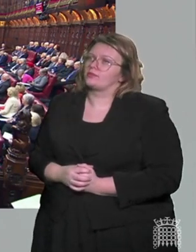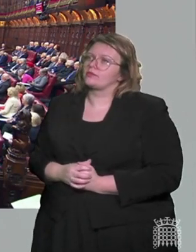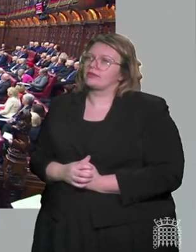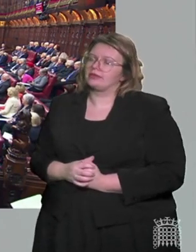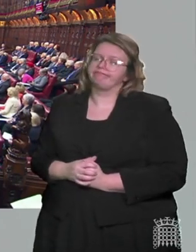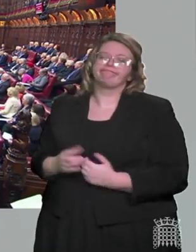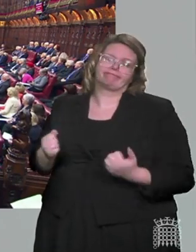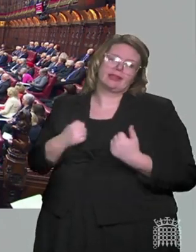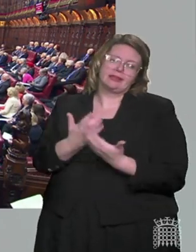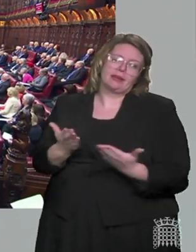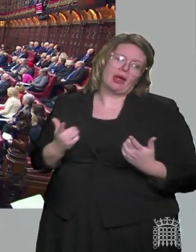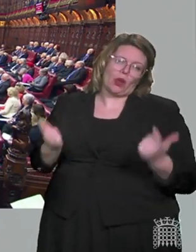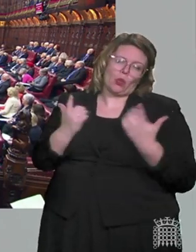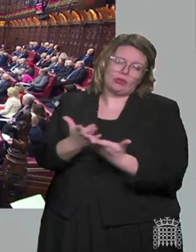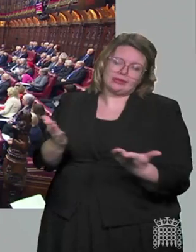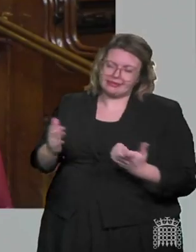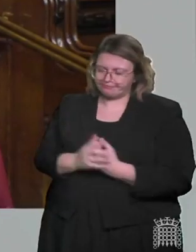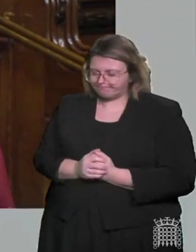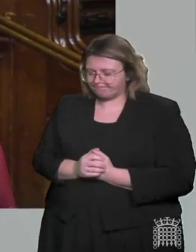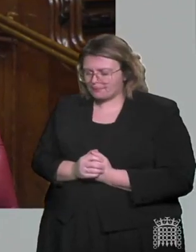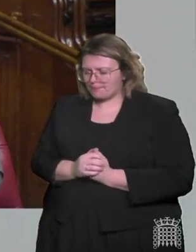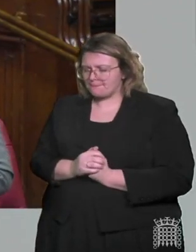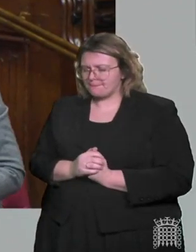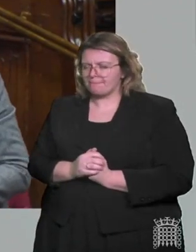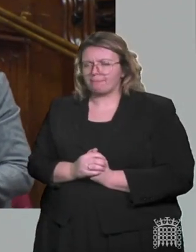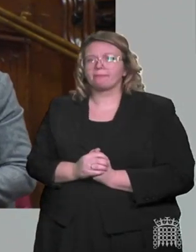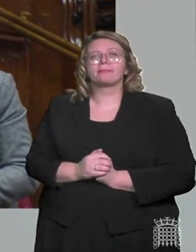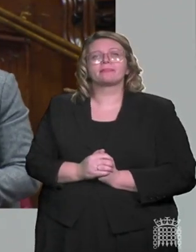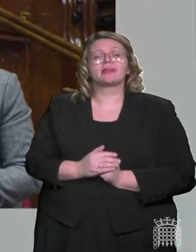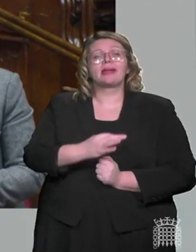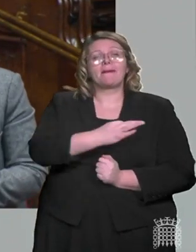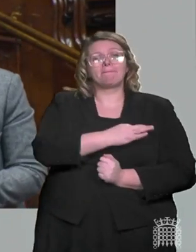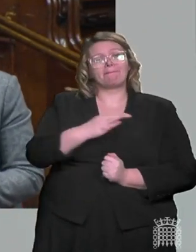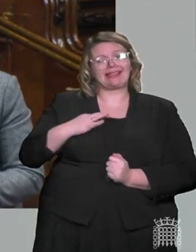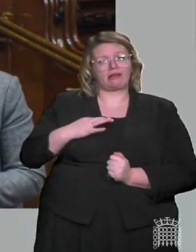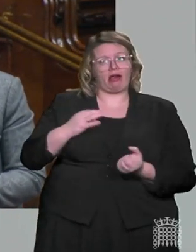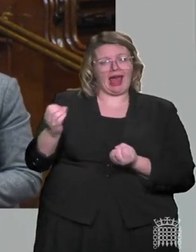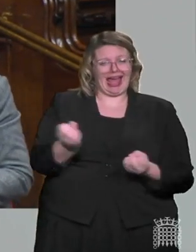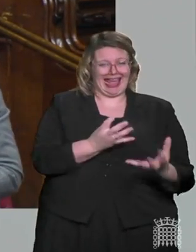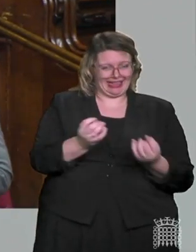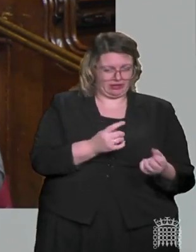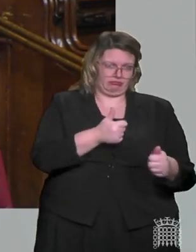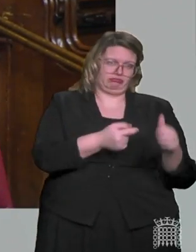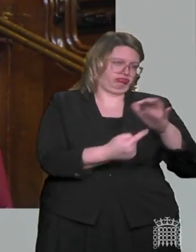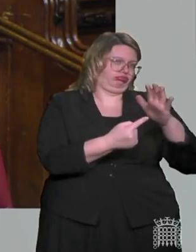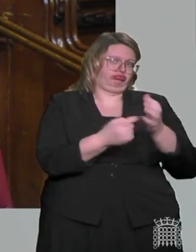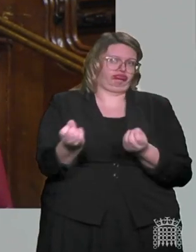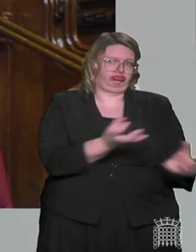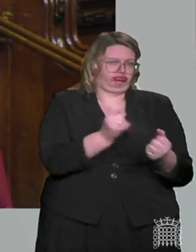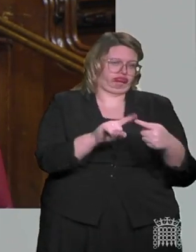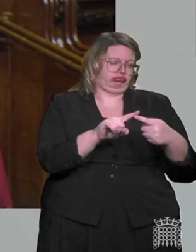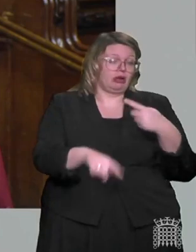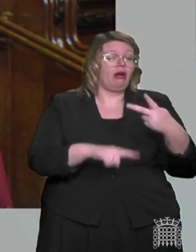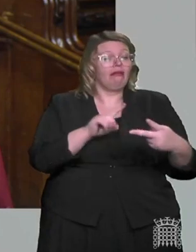Lords, alongside medical aid on the ground, one practical step that the government could take with an immediate impact would be